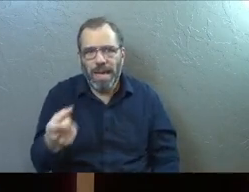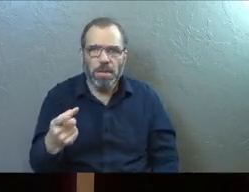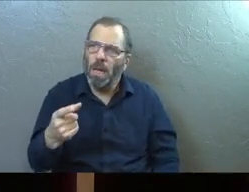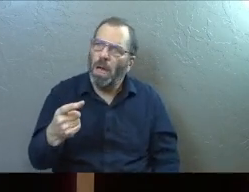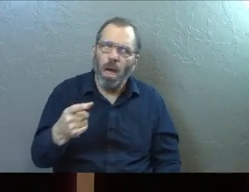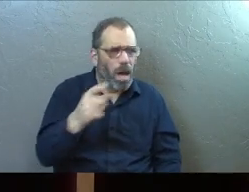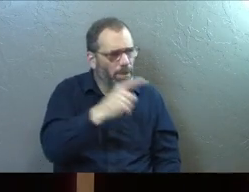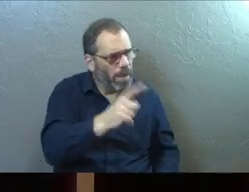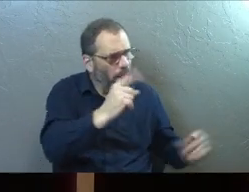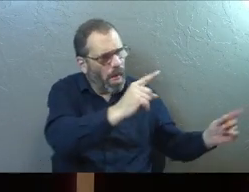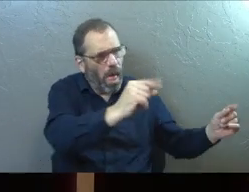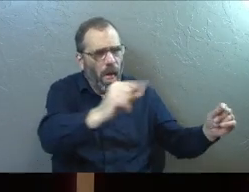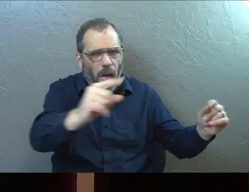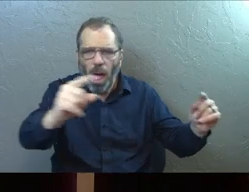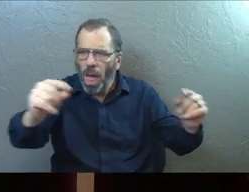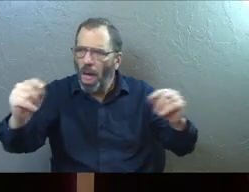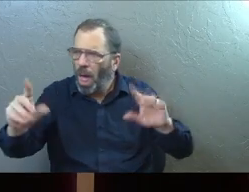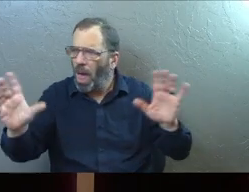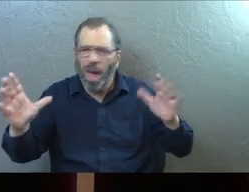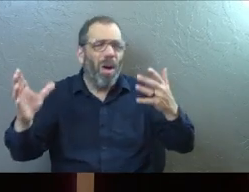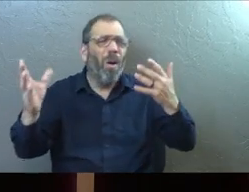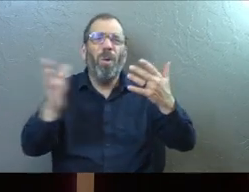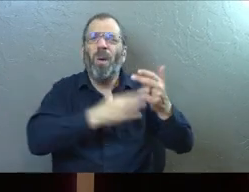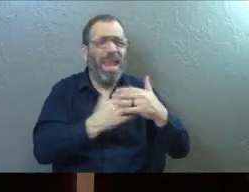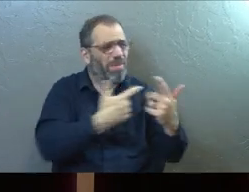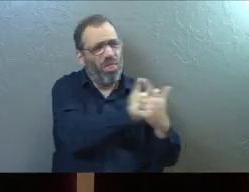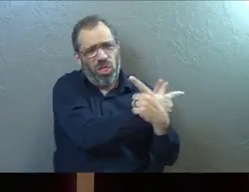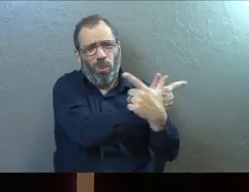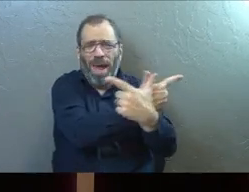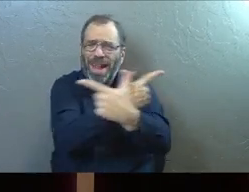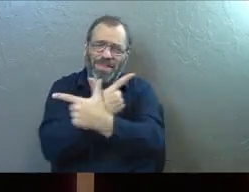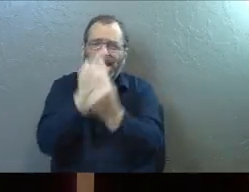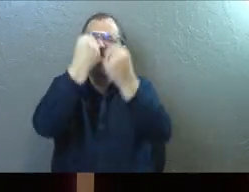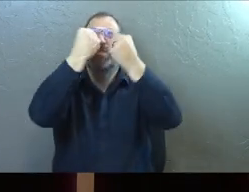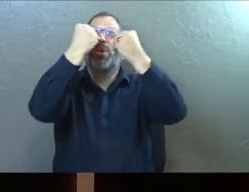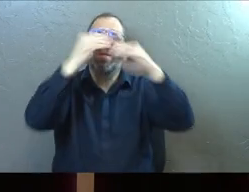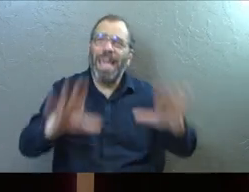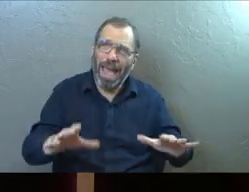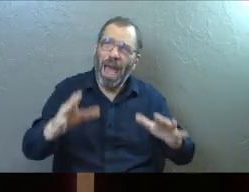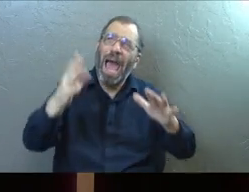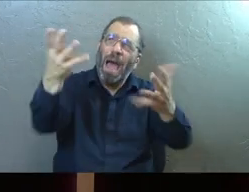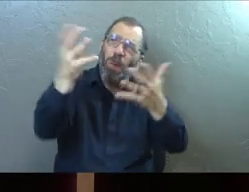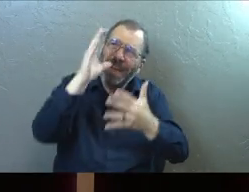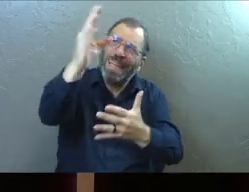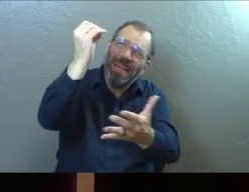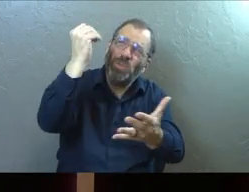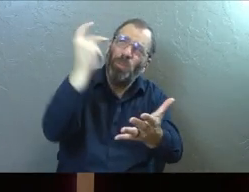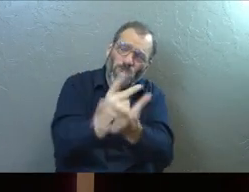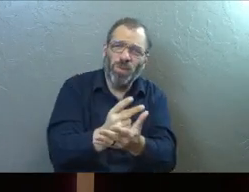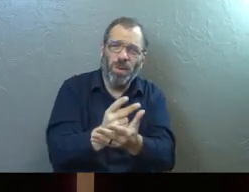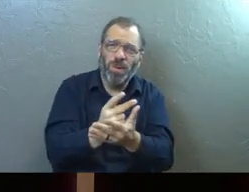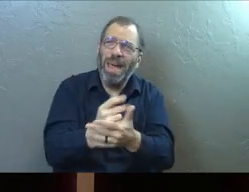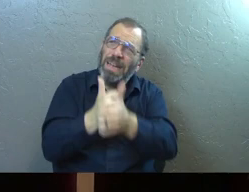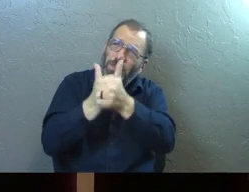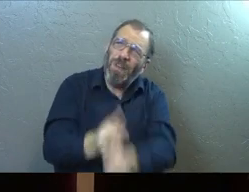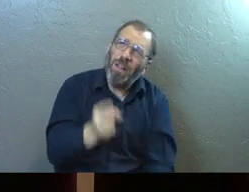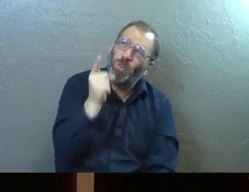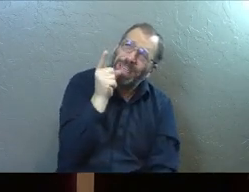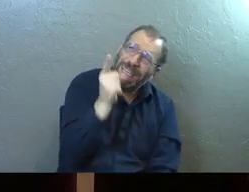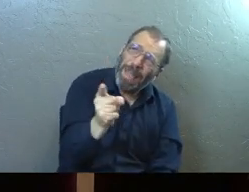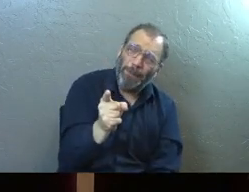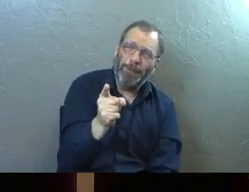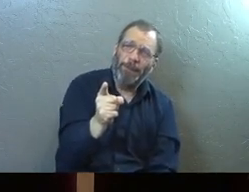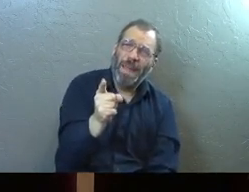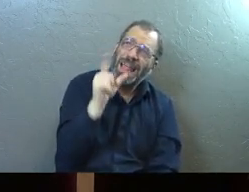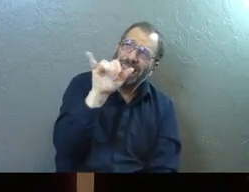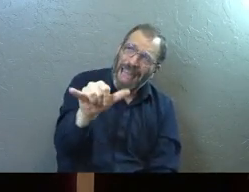hey, people are saying all sorts of stuff, whatever a little bit, you know, because I'm living for God's approval in my life and I'm following where he's